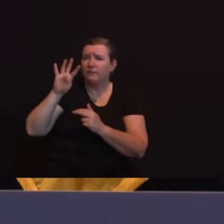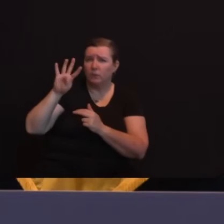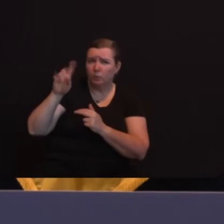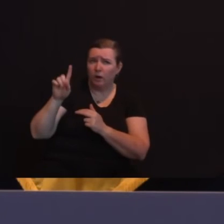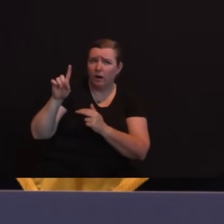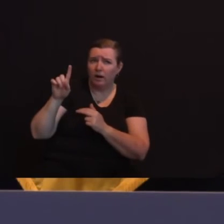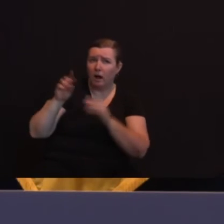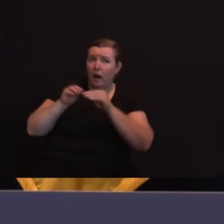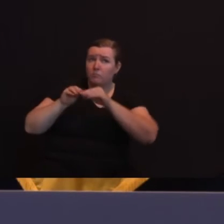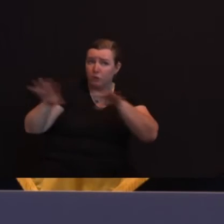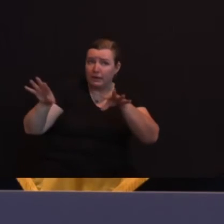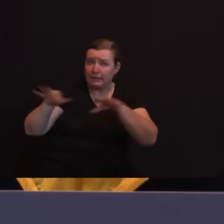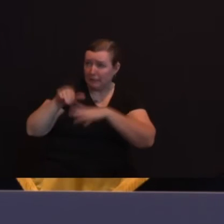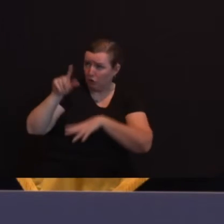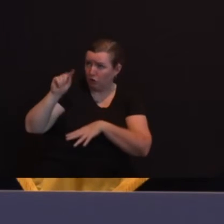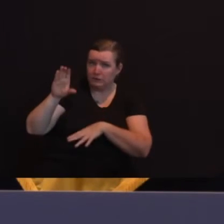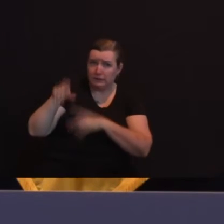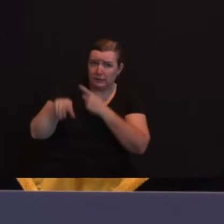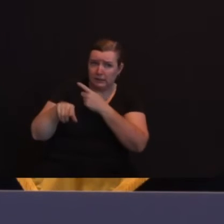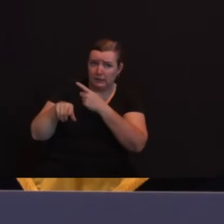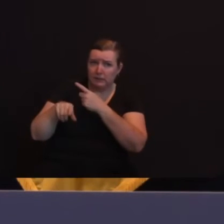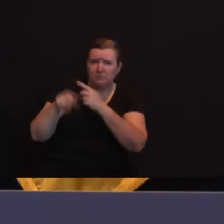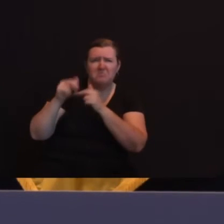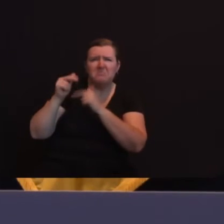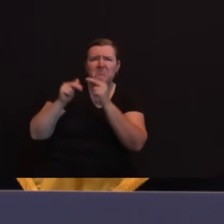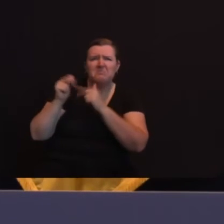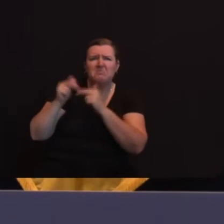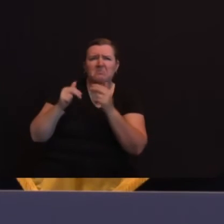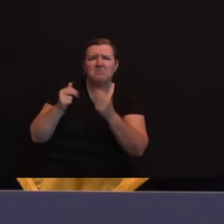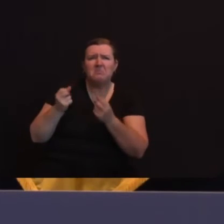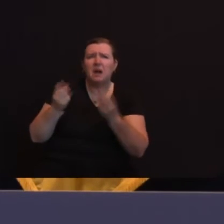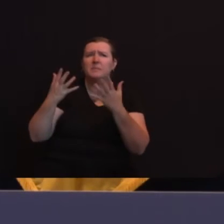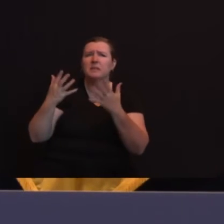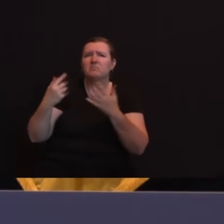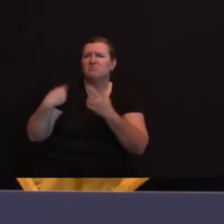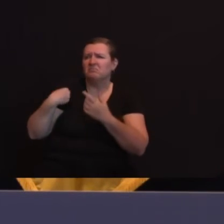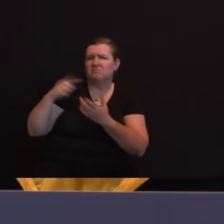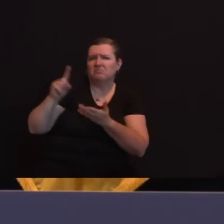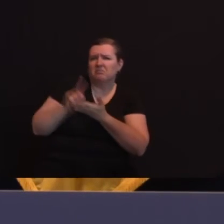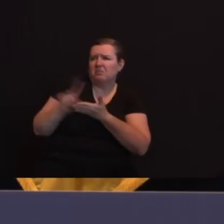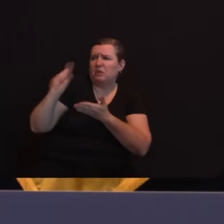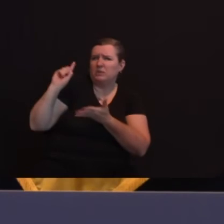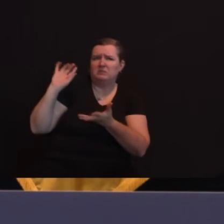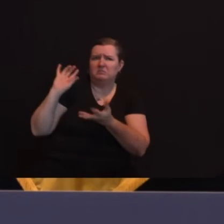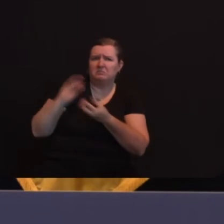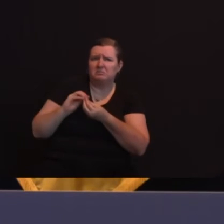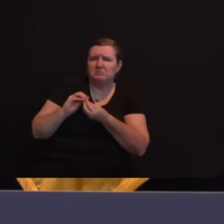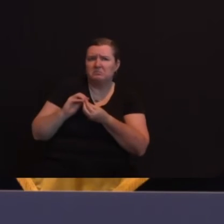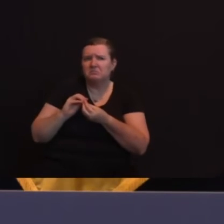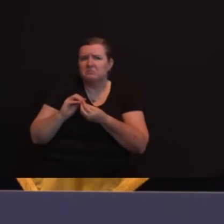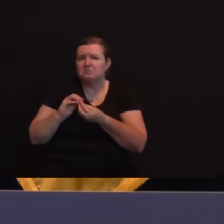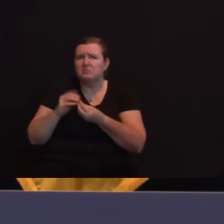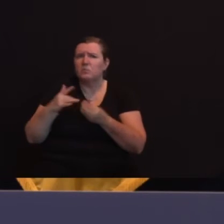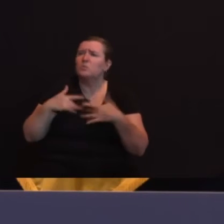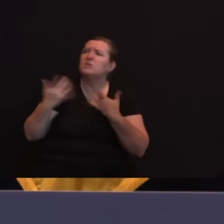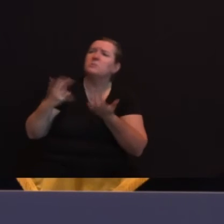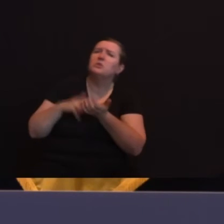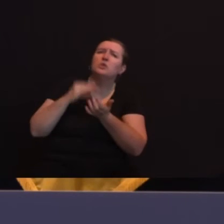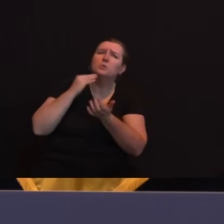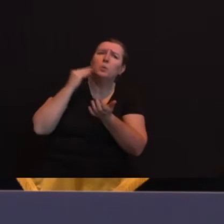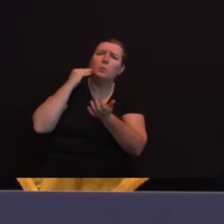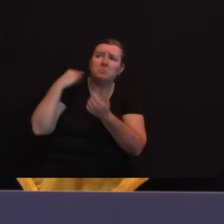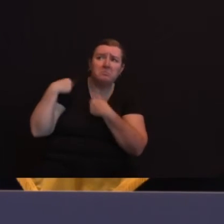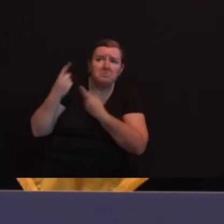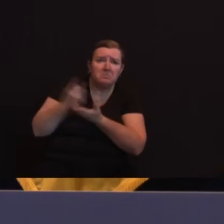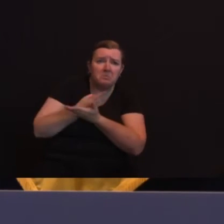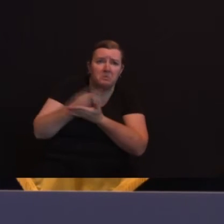of right now. How many of those are, say, from the last week? Can you kind of give us a picture of what's going on in the nursing homes over the last week? For the